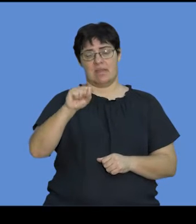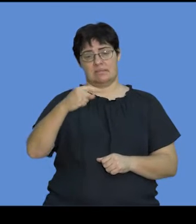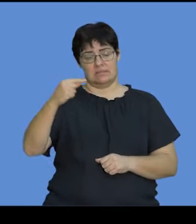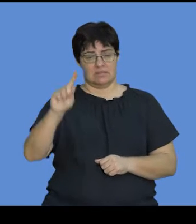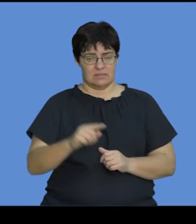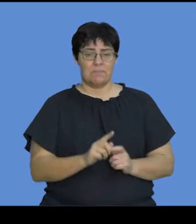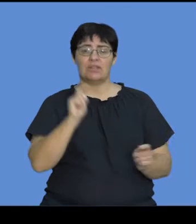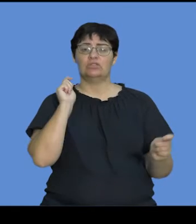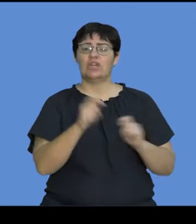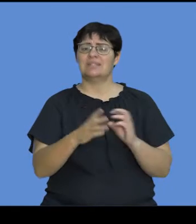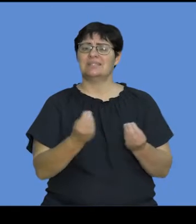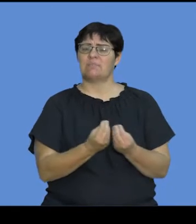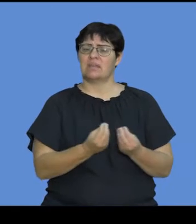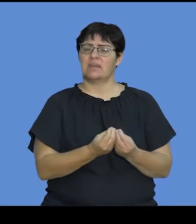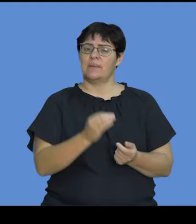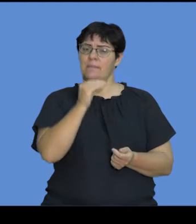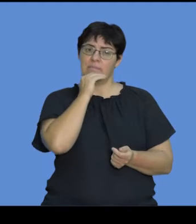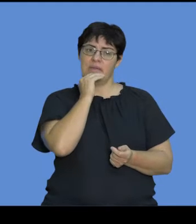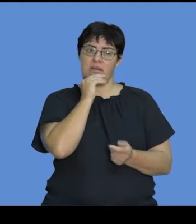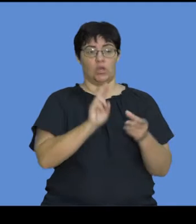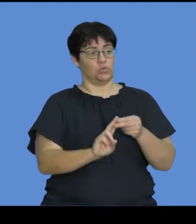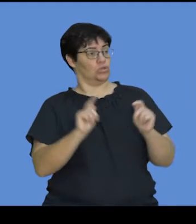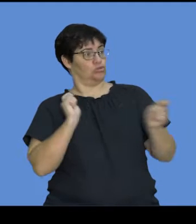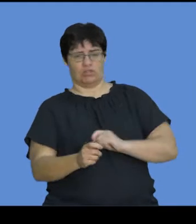something doesn't mean its units will change.